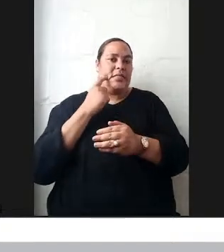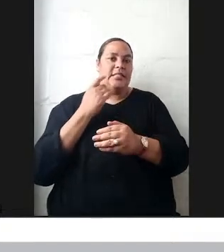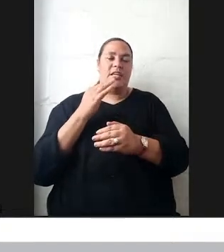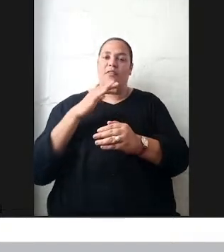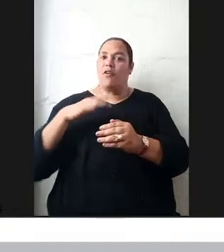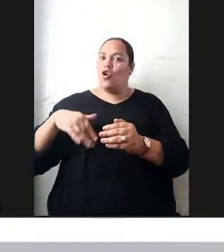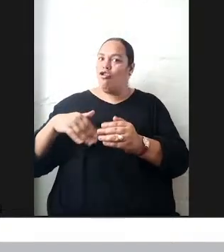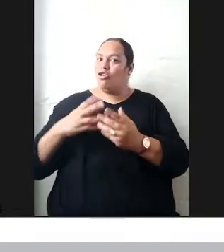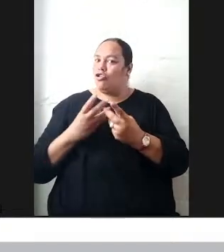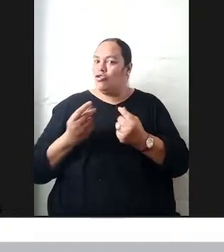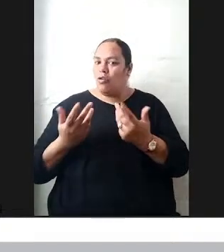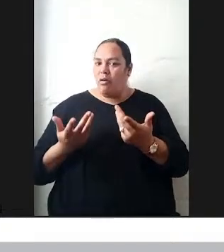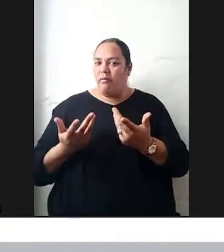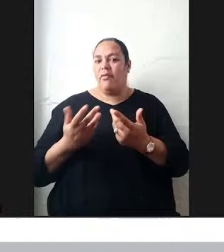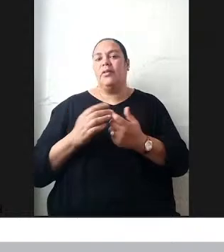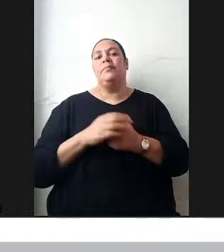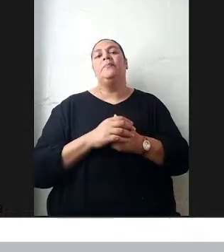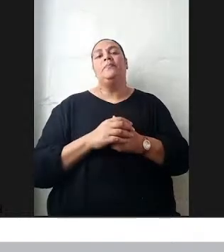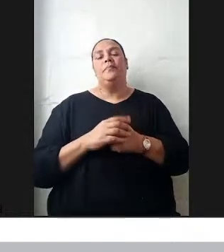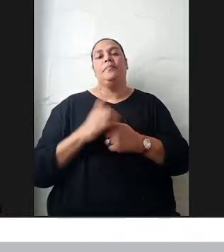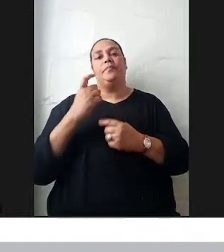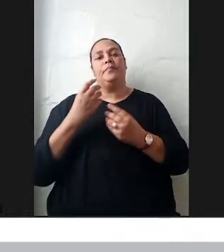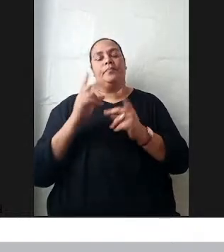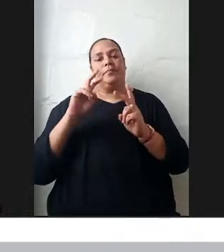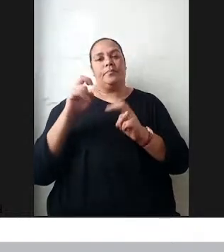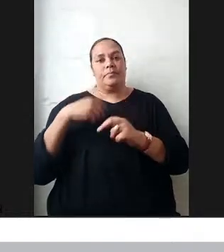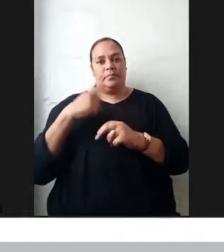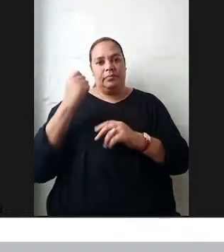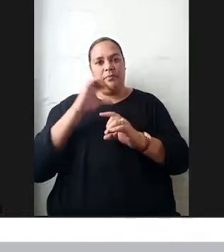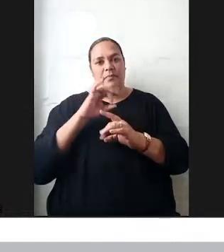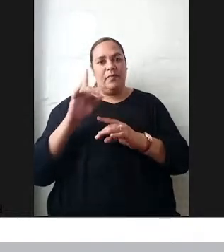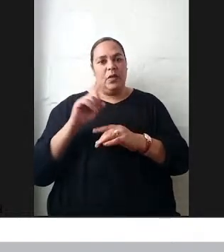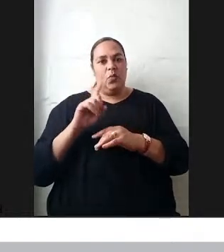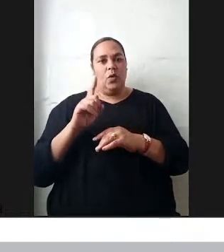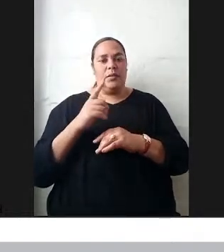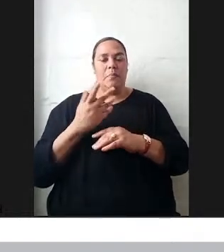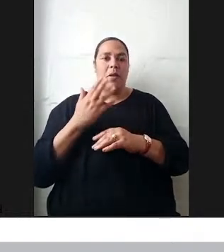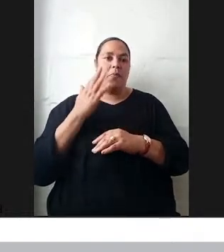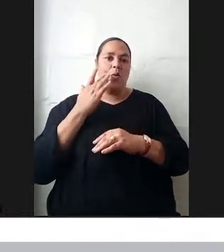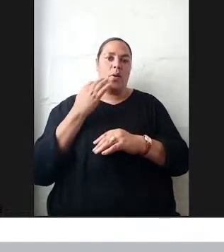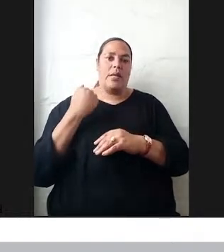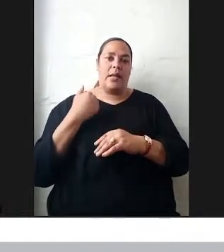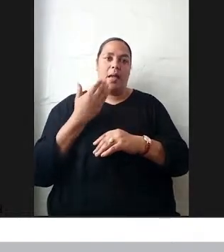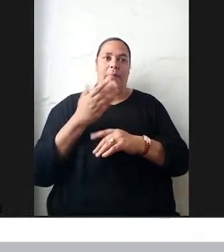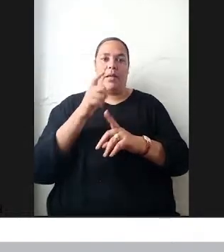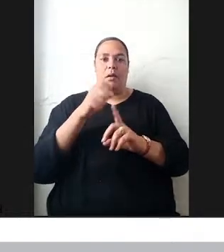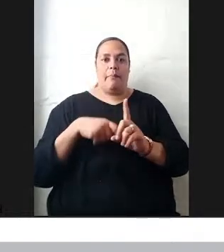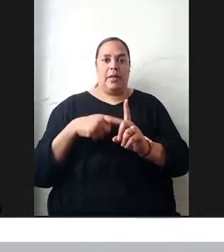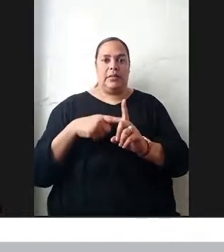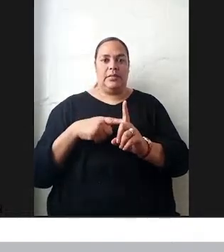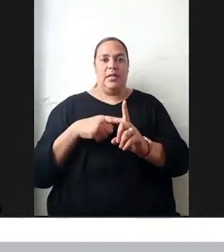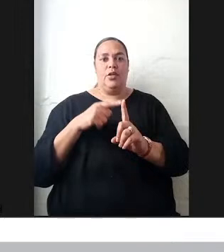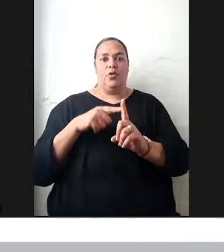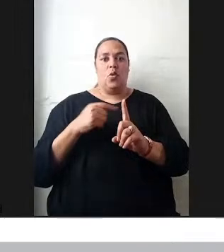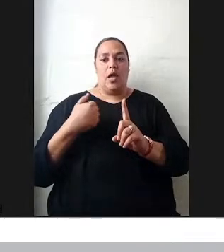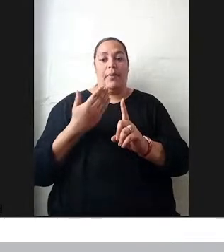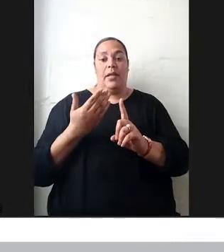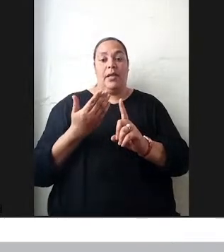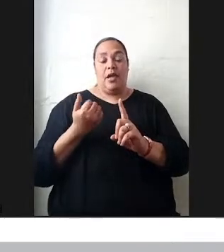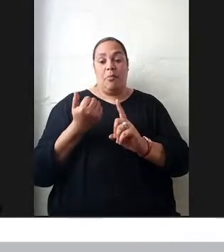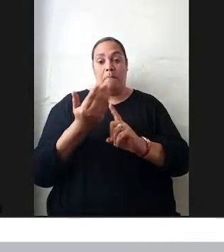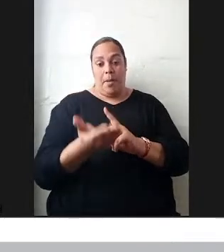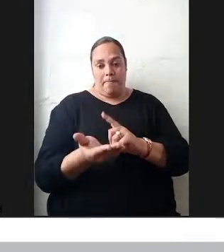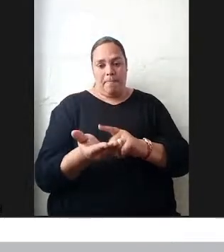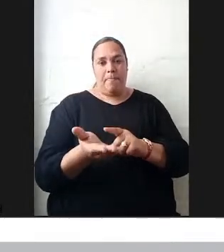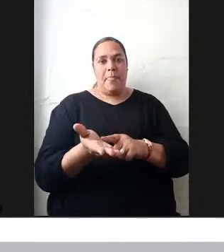resolved. The one issue I understand is that when an applicant puts their application forward, if there's an